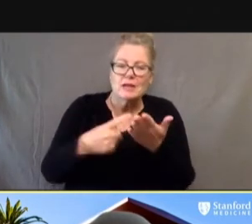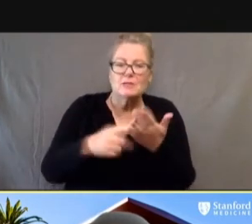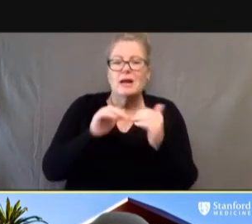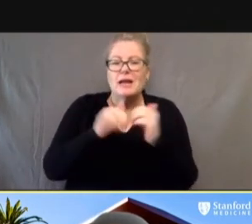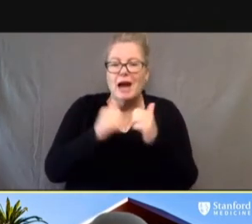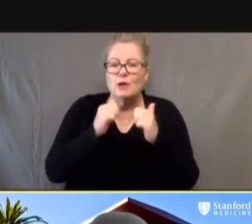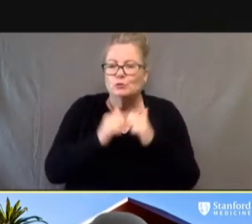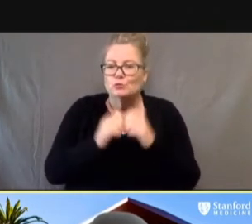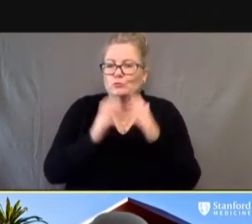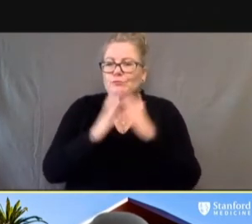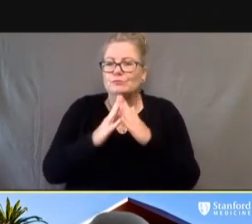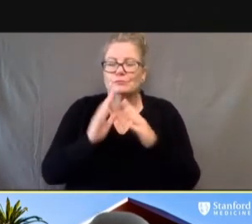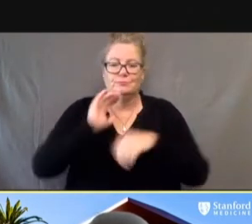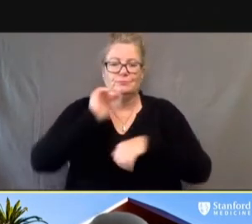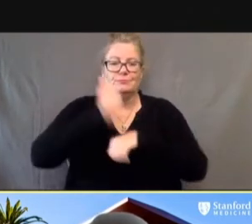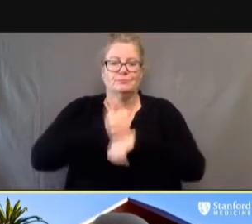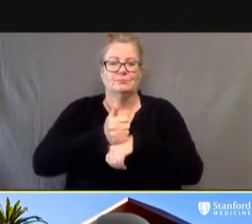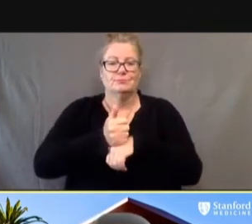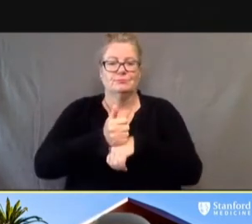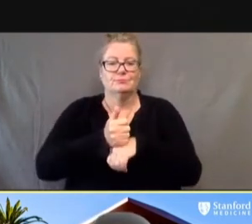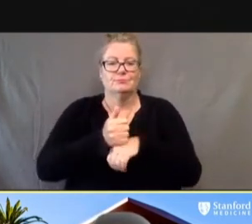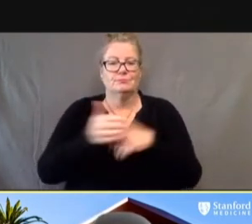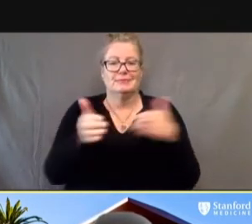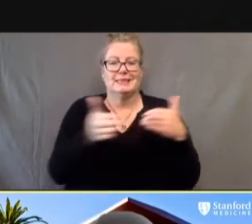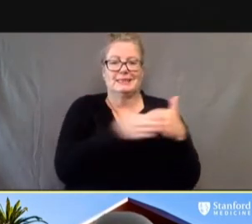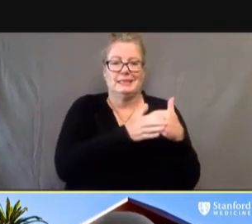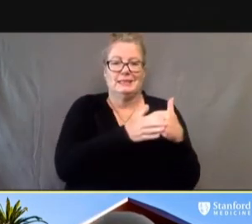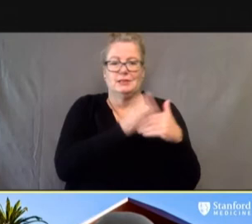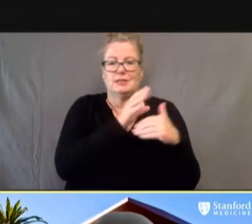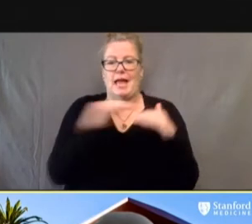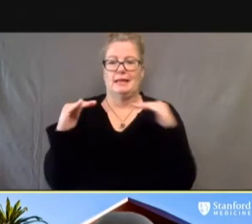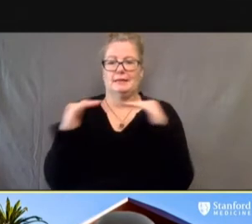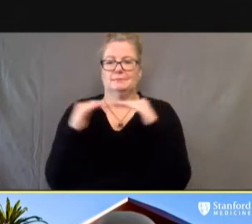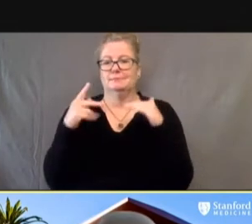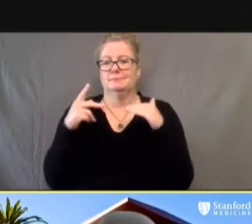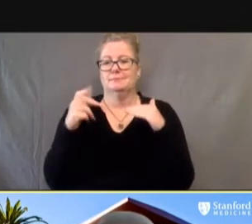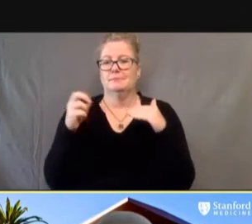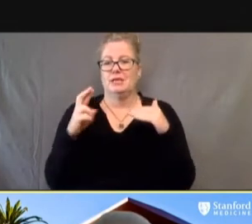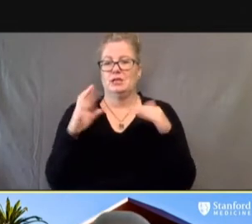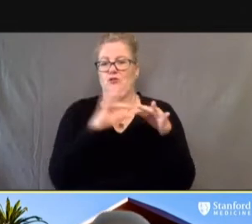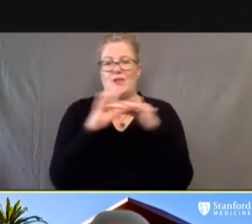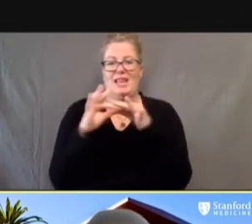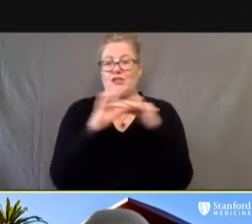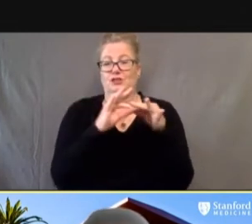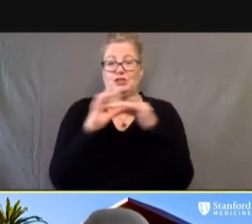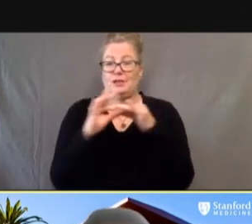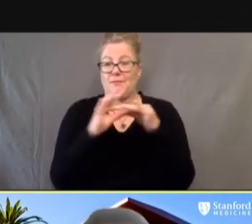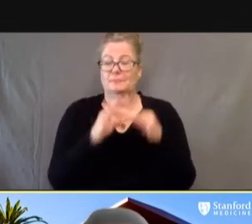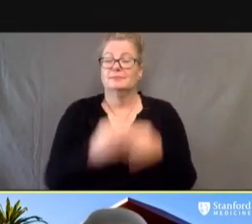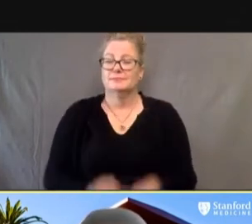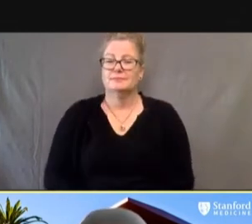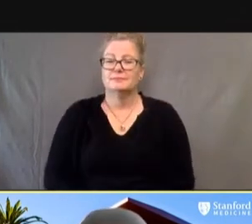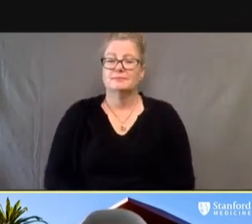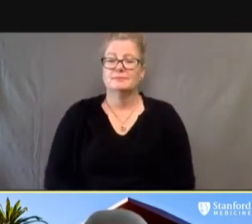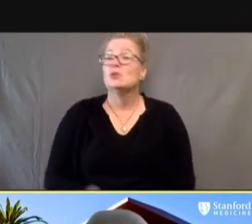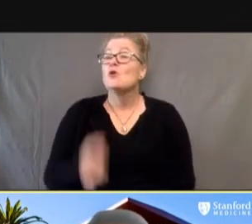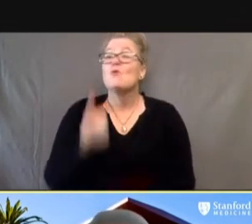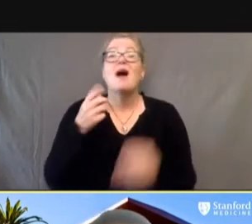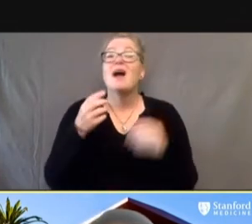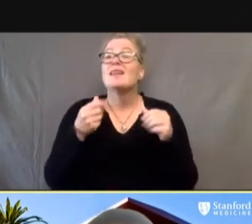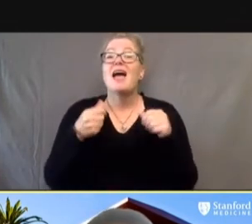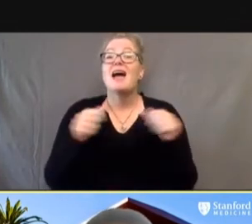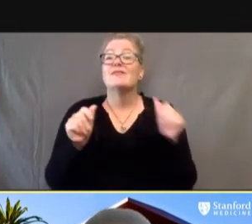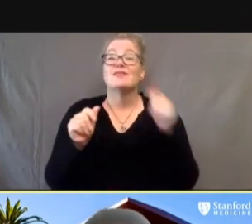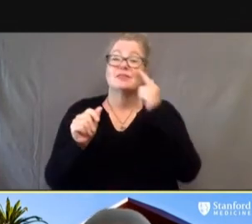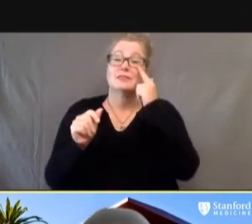mentorship and reciprocal support. One of our key efforts has been to reframe disability as diversity and